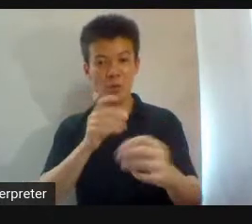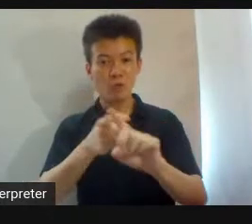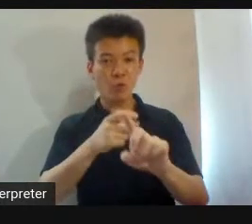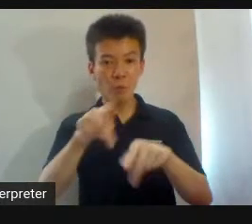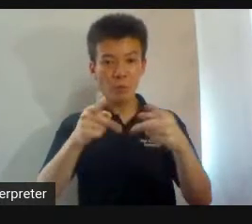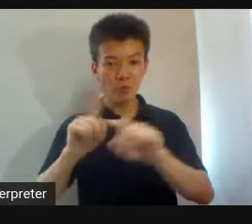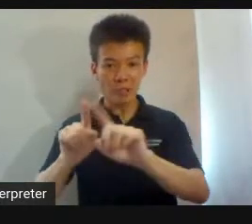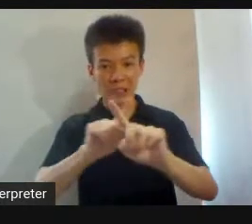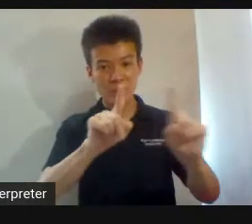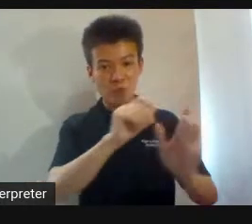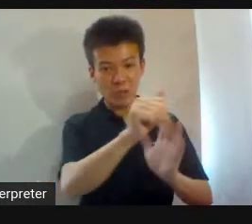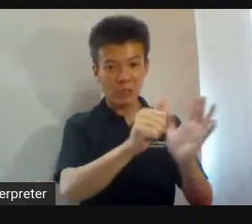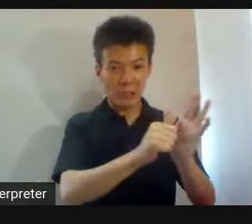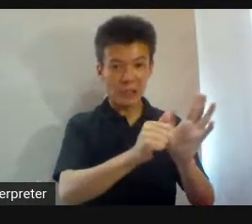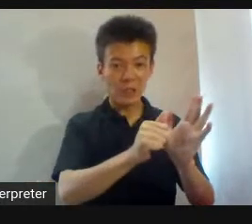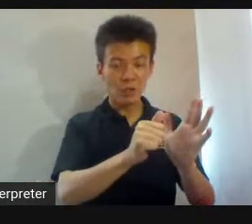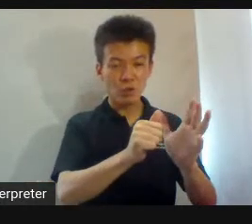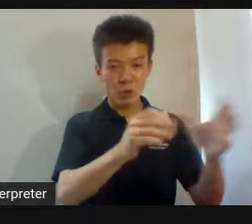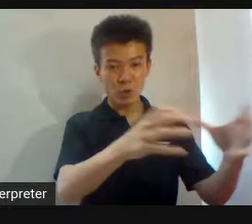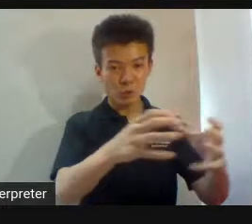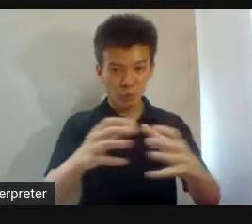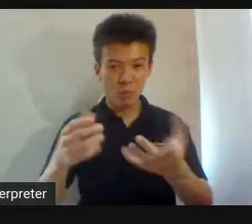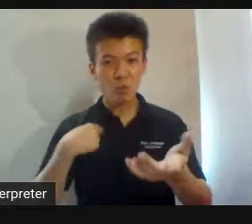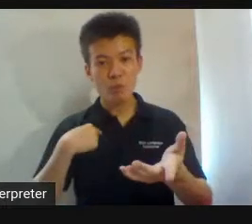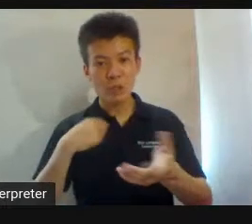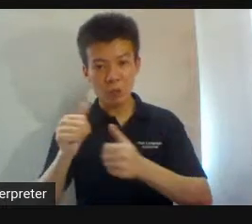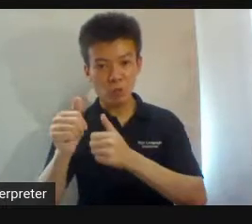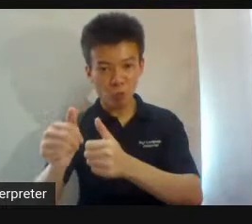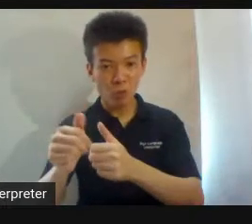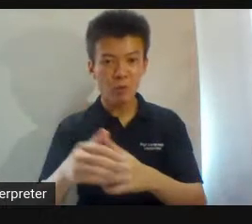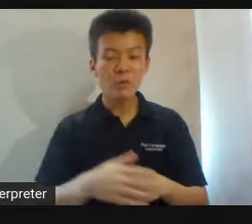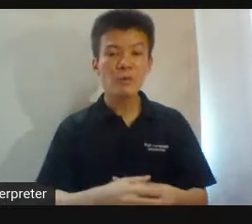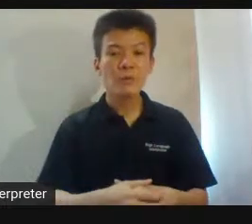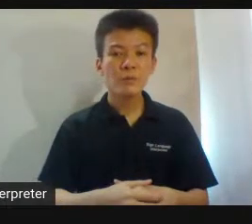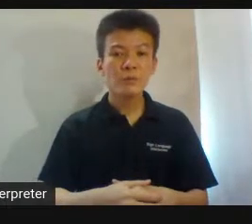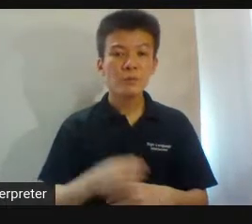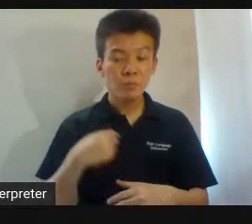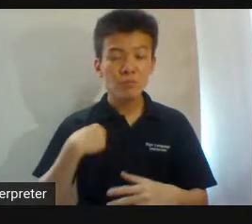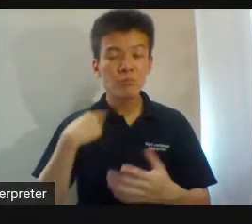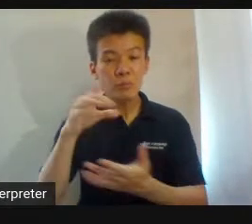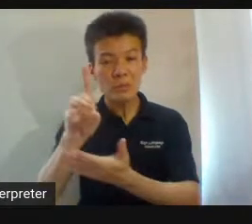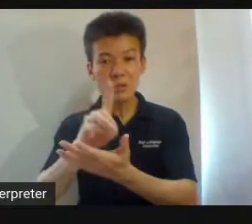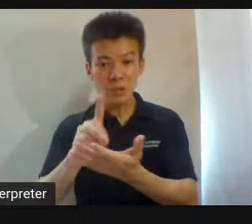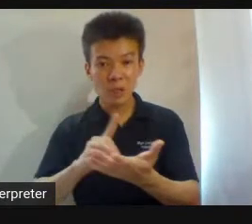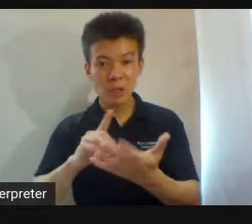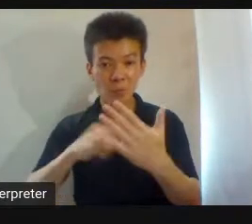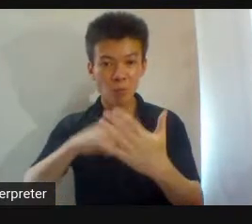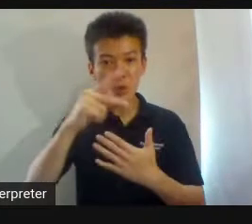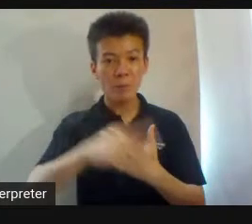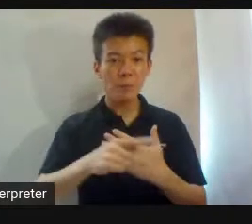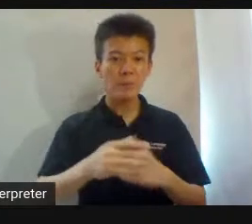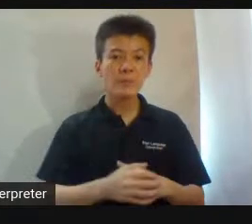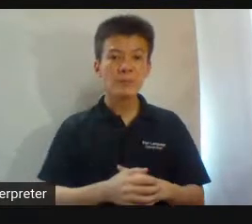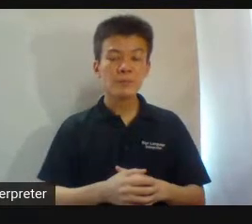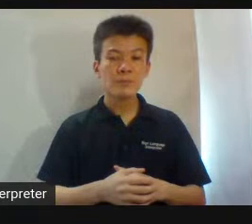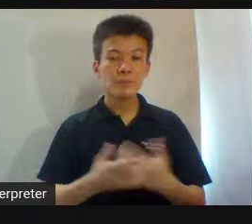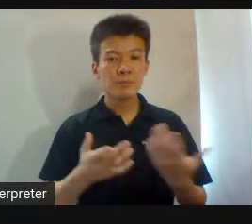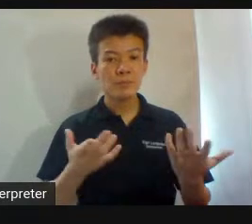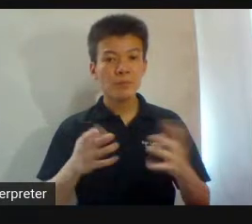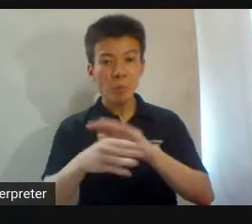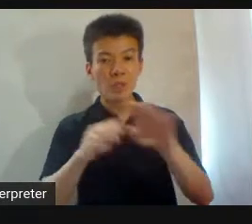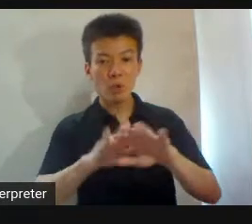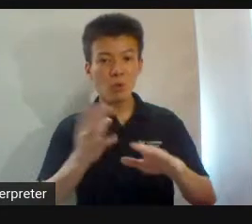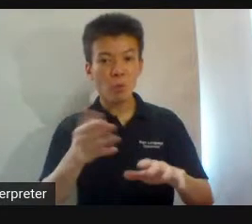of different age groups, and we follow, we design programs based on what